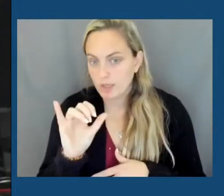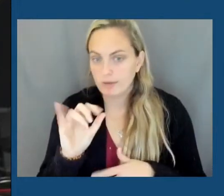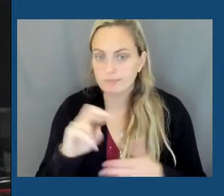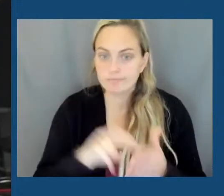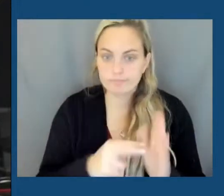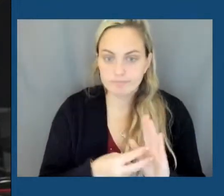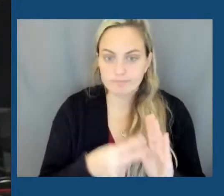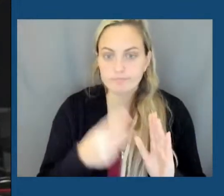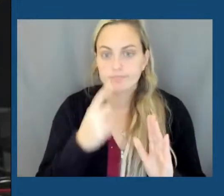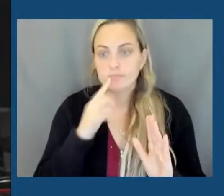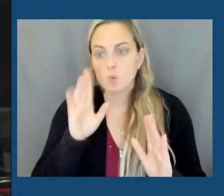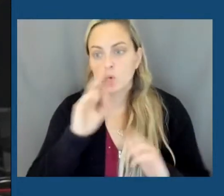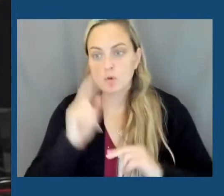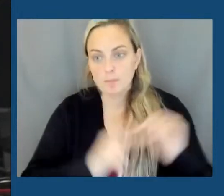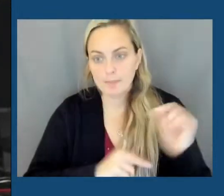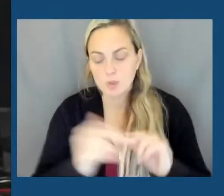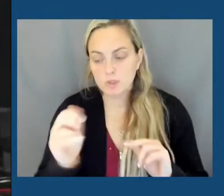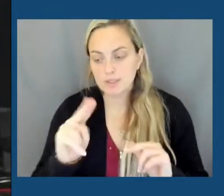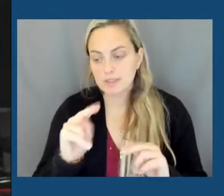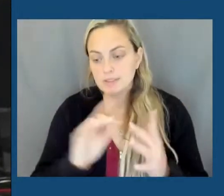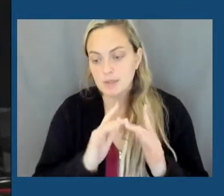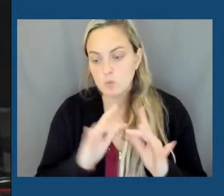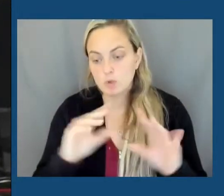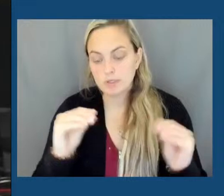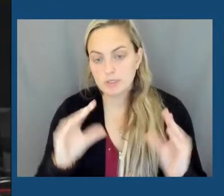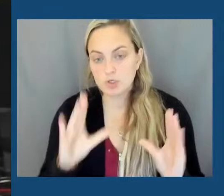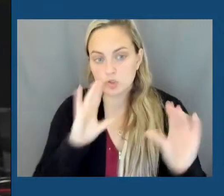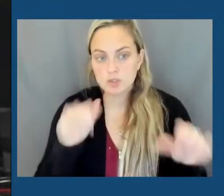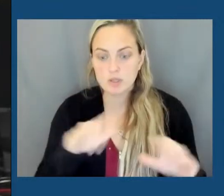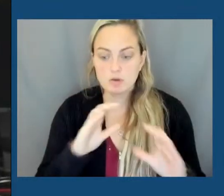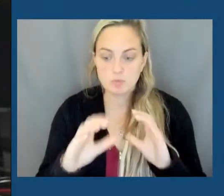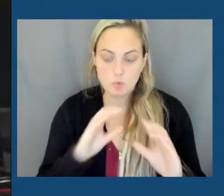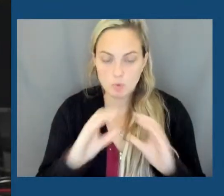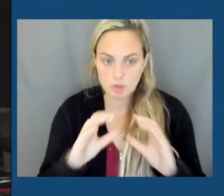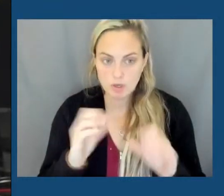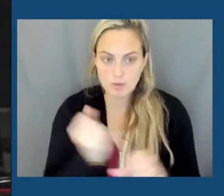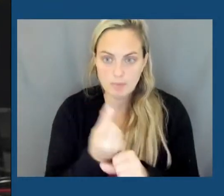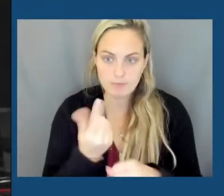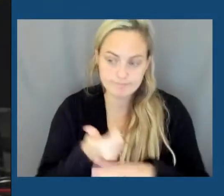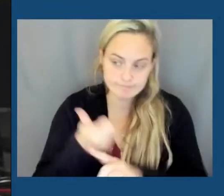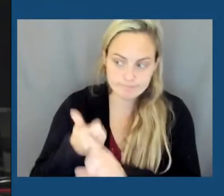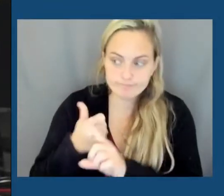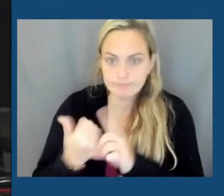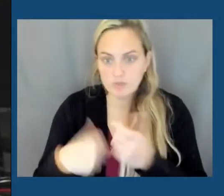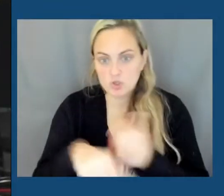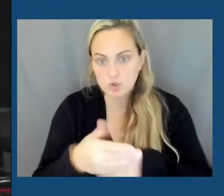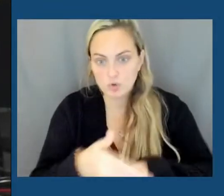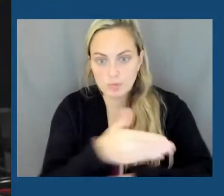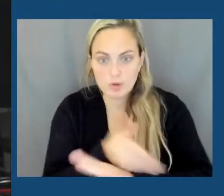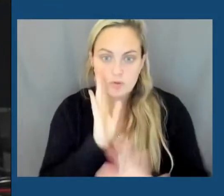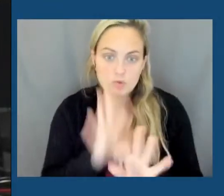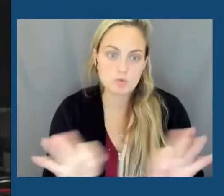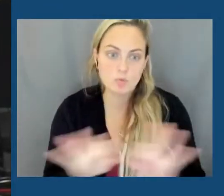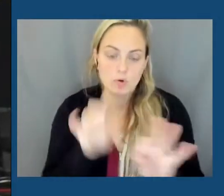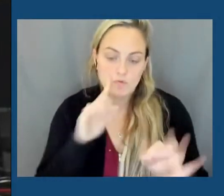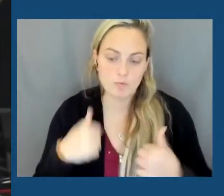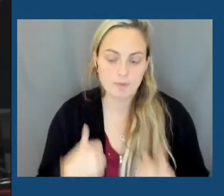also building this network of teachers that can communicate and make each other better too. So that was a big part of prep for me.